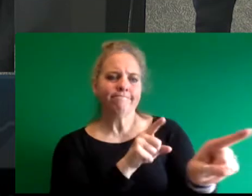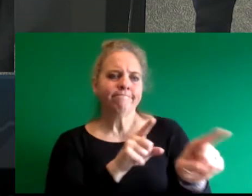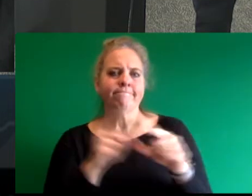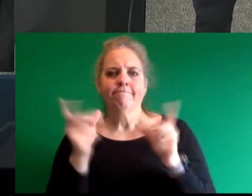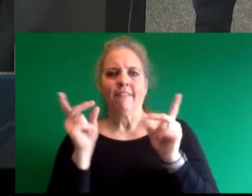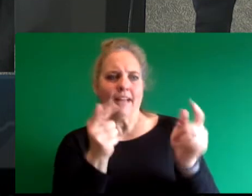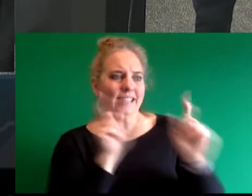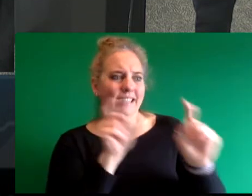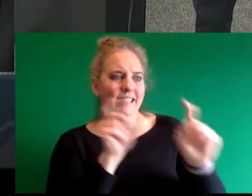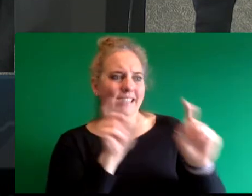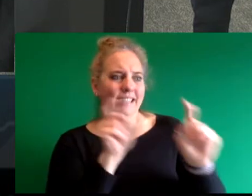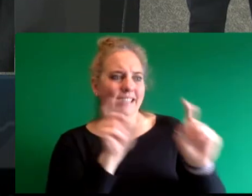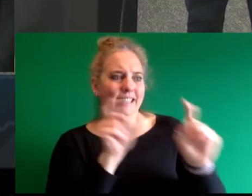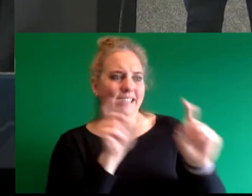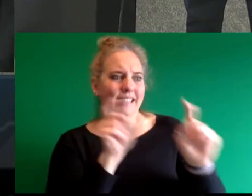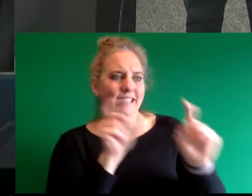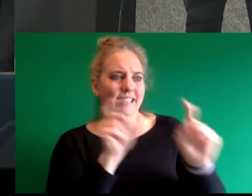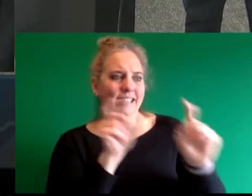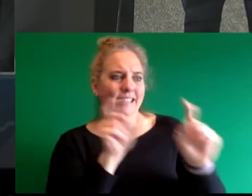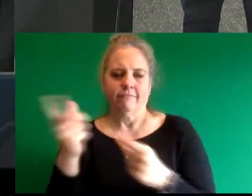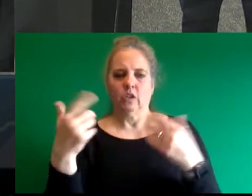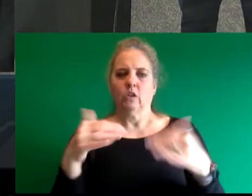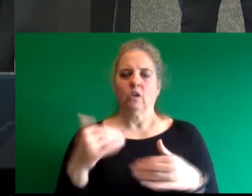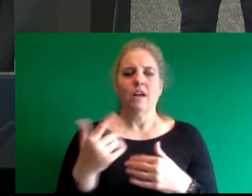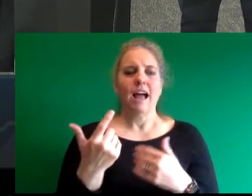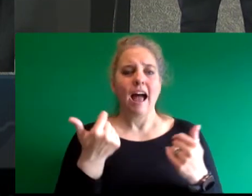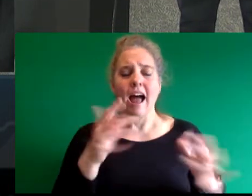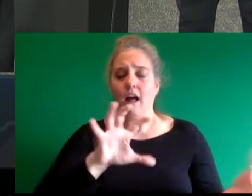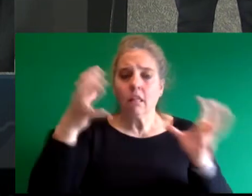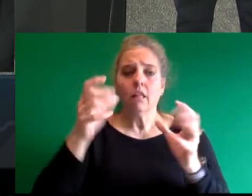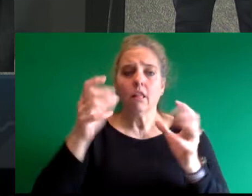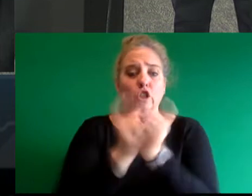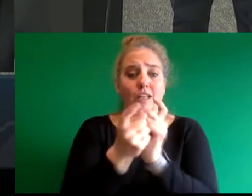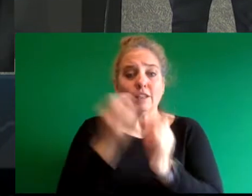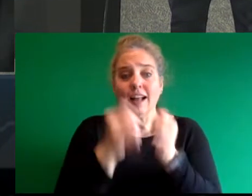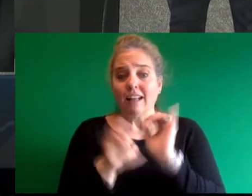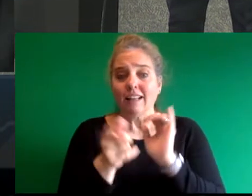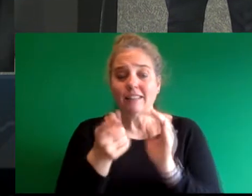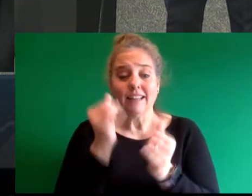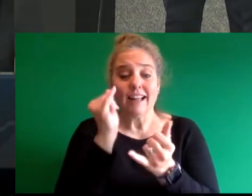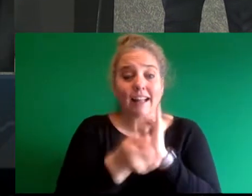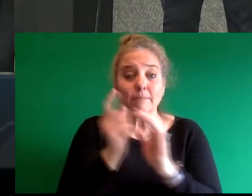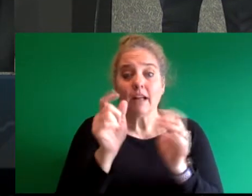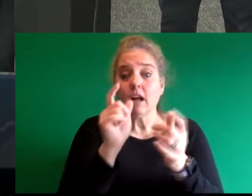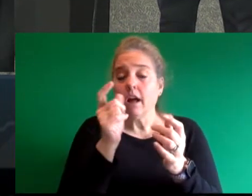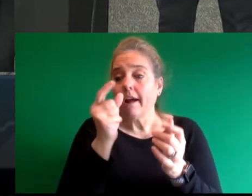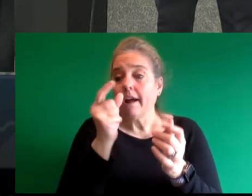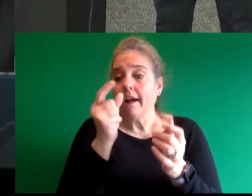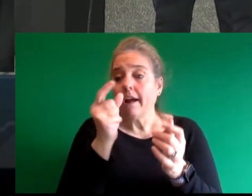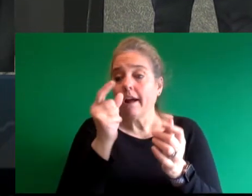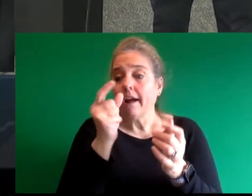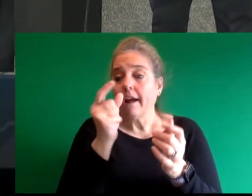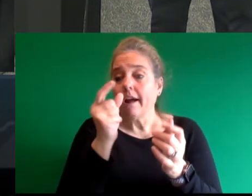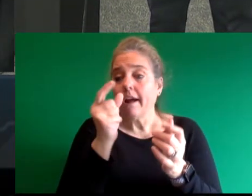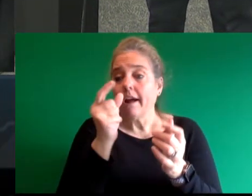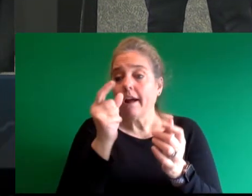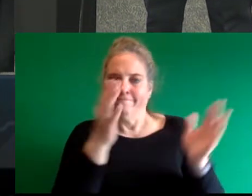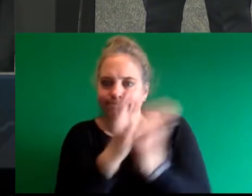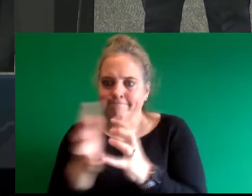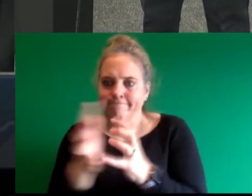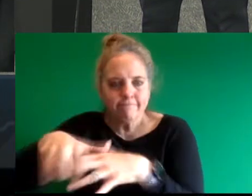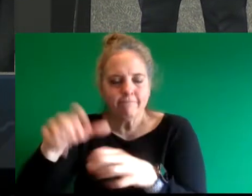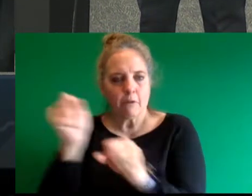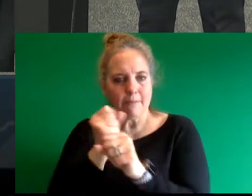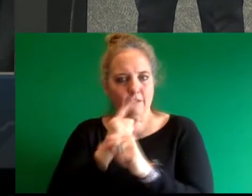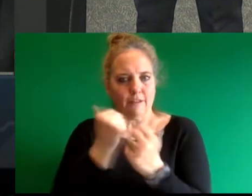Centennial Hall and organizing all of the logistics and to ensure our safety, and we greatly appreciate that.